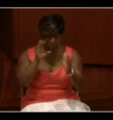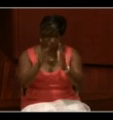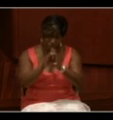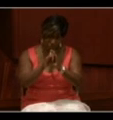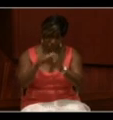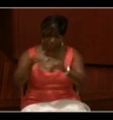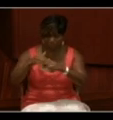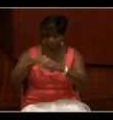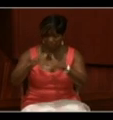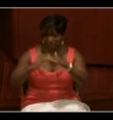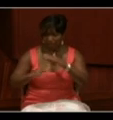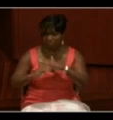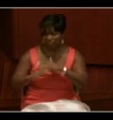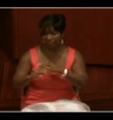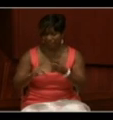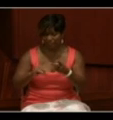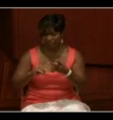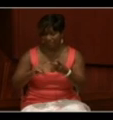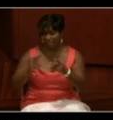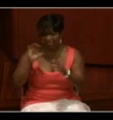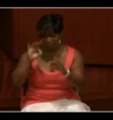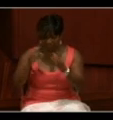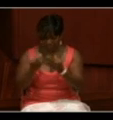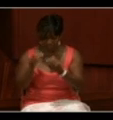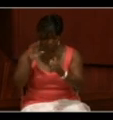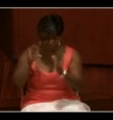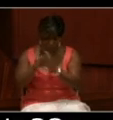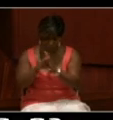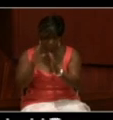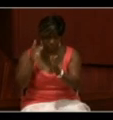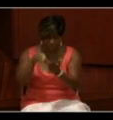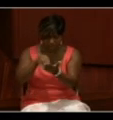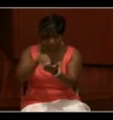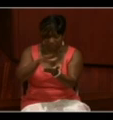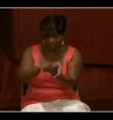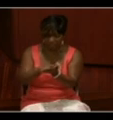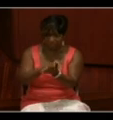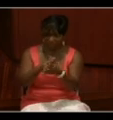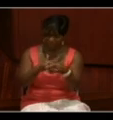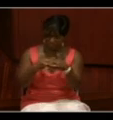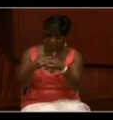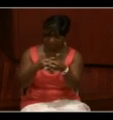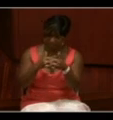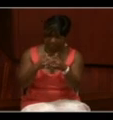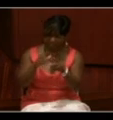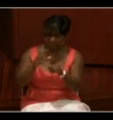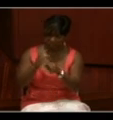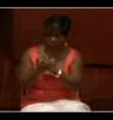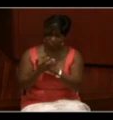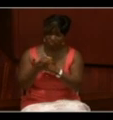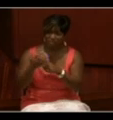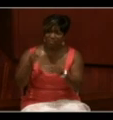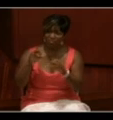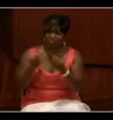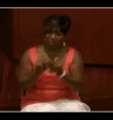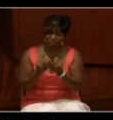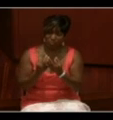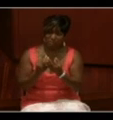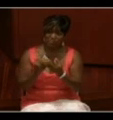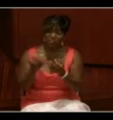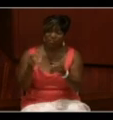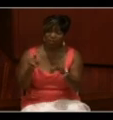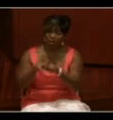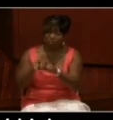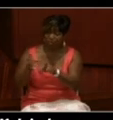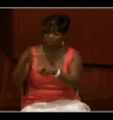submitted by immigrants. And these family portraits will document the Americanization and acculturation of a family. Photos can also